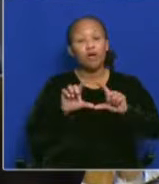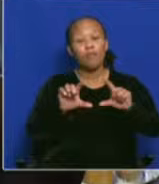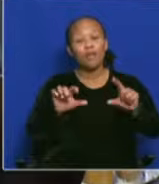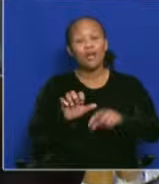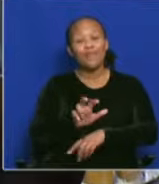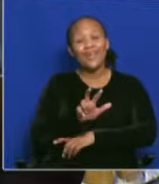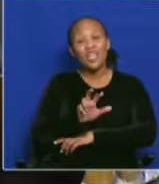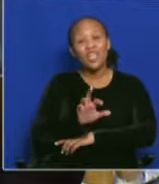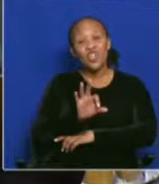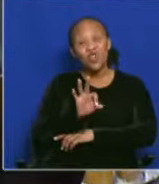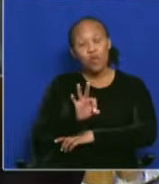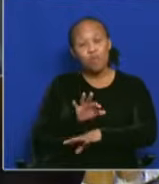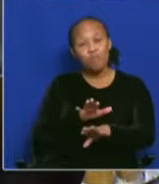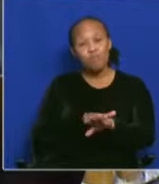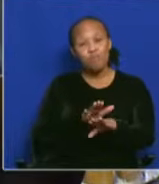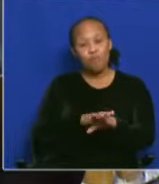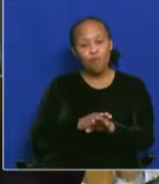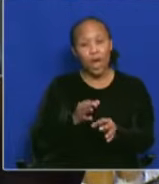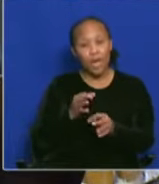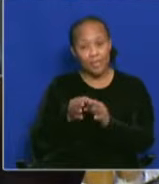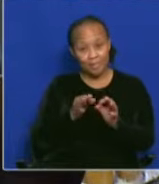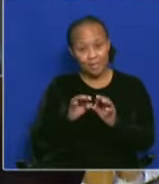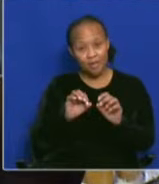of the affidavit,